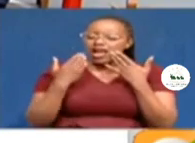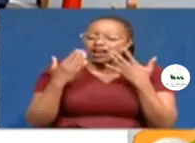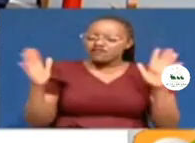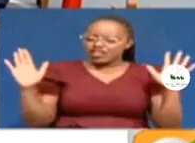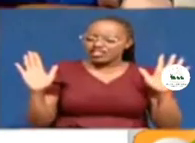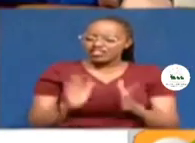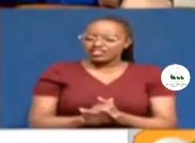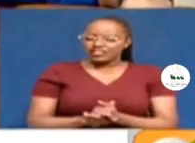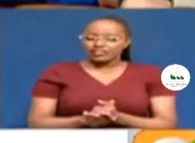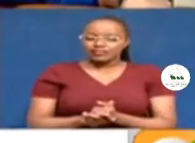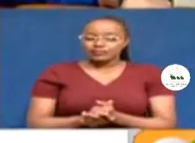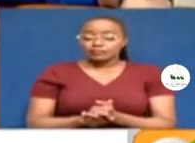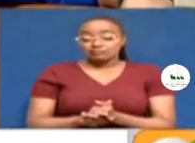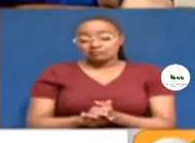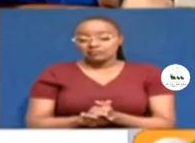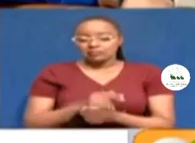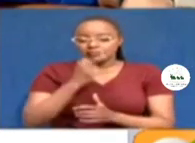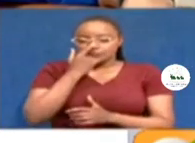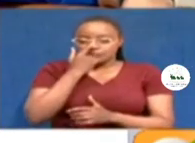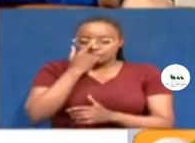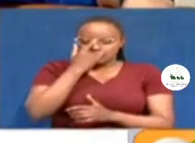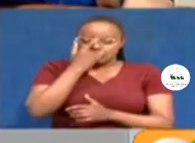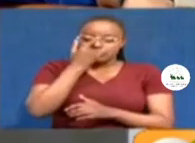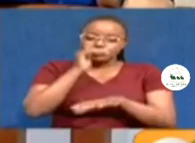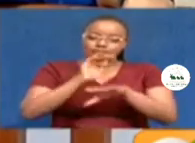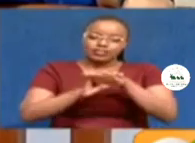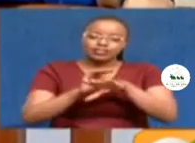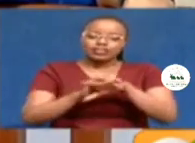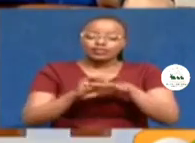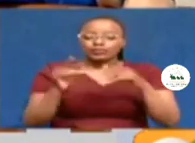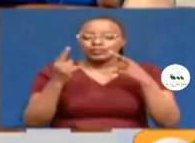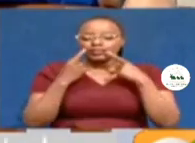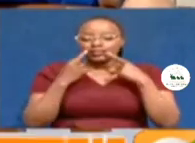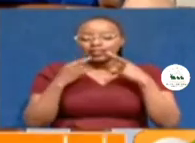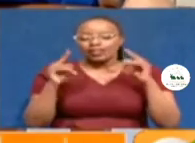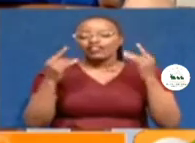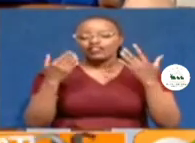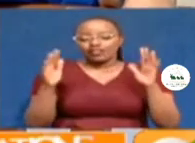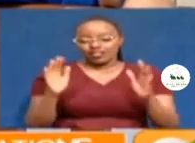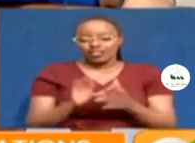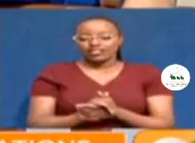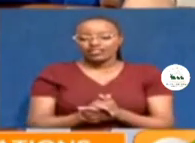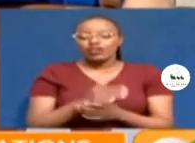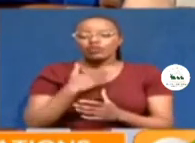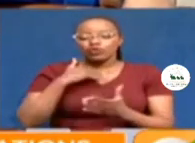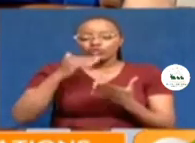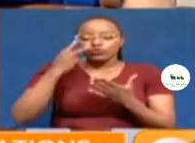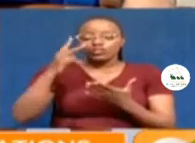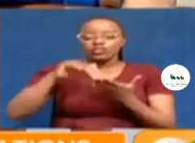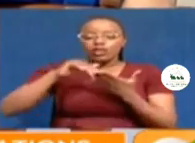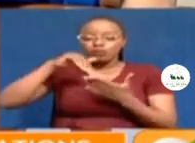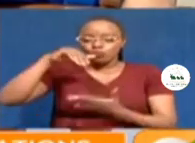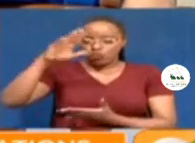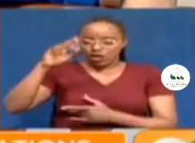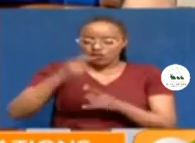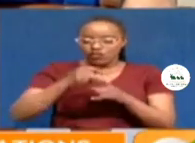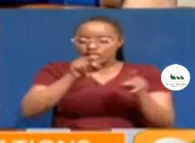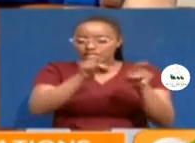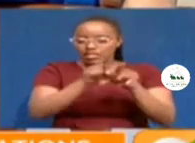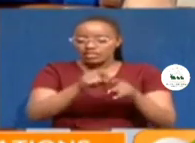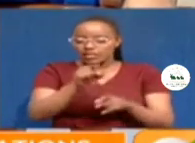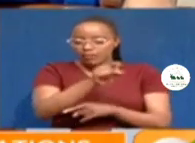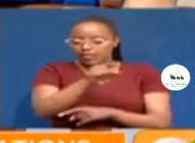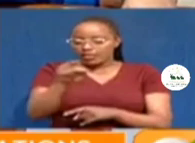is a good revelation. And I would want to see more of those kinds